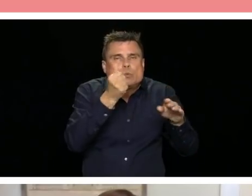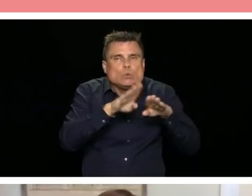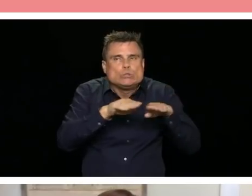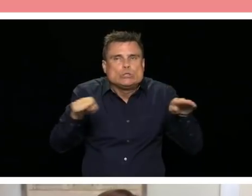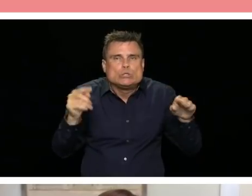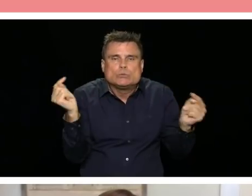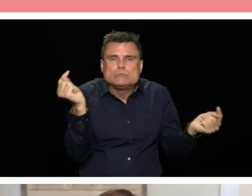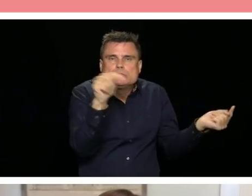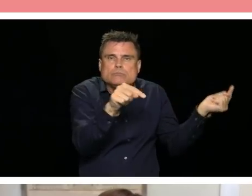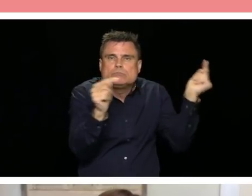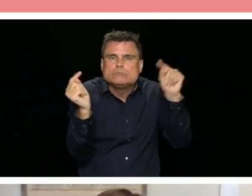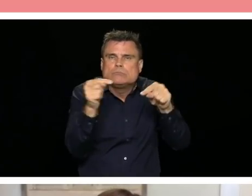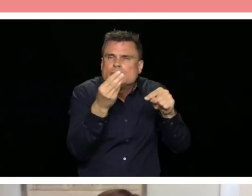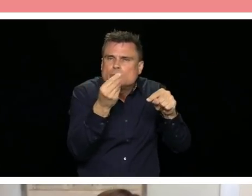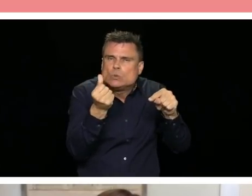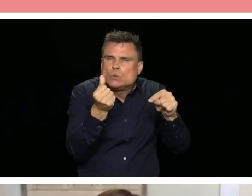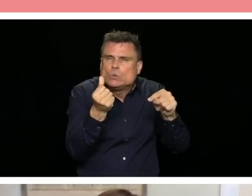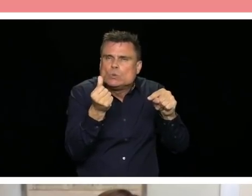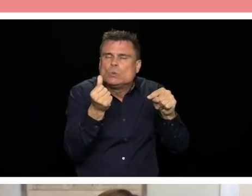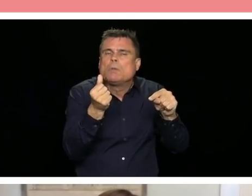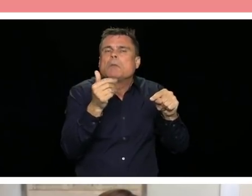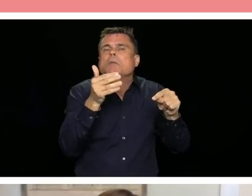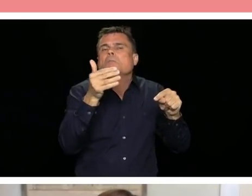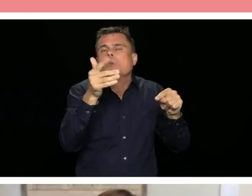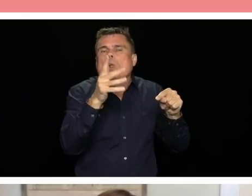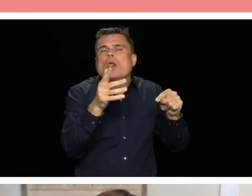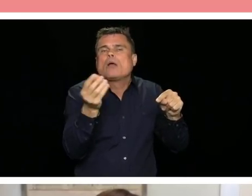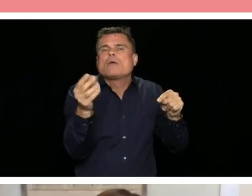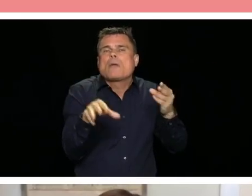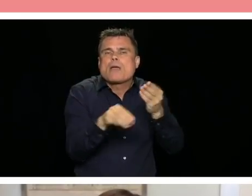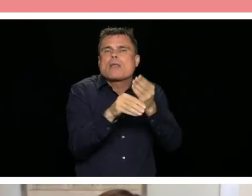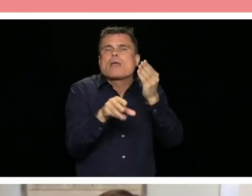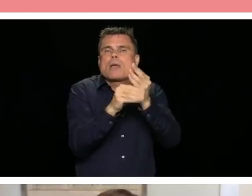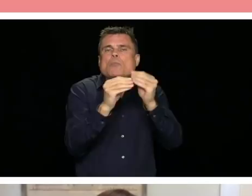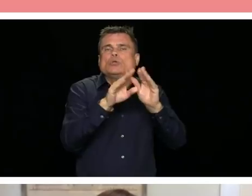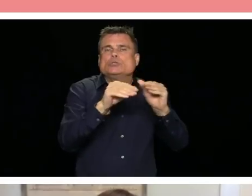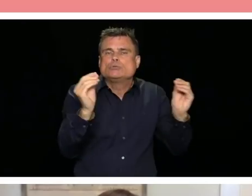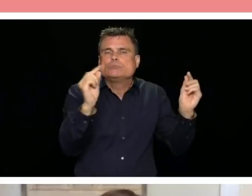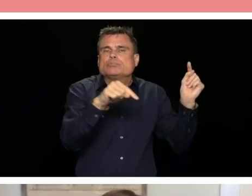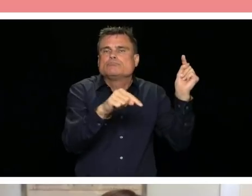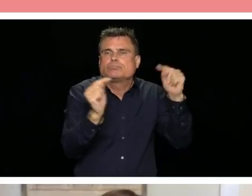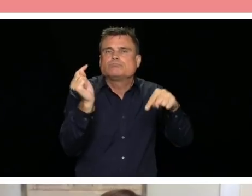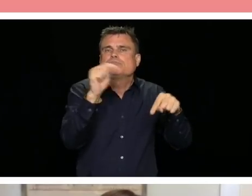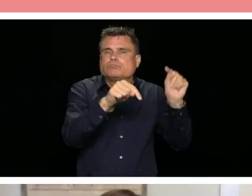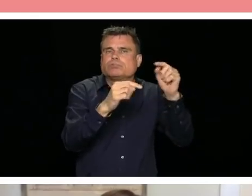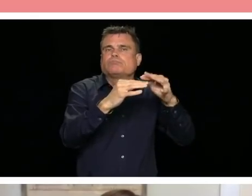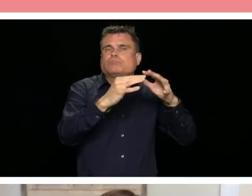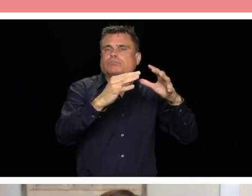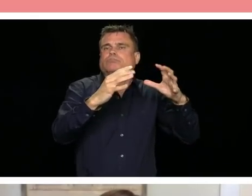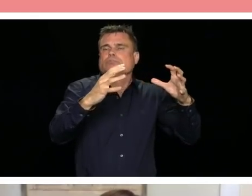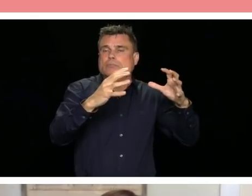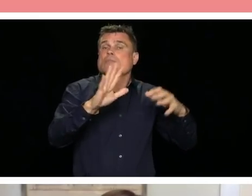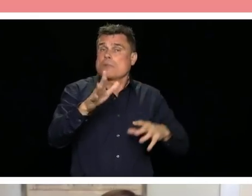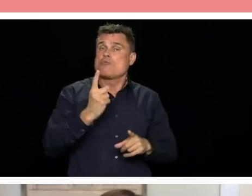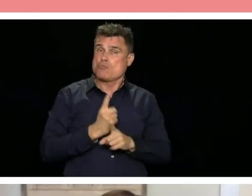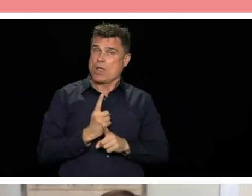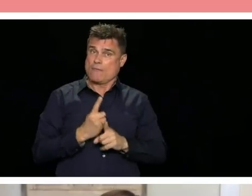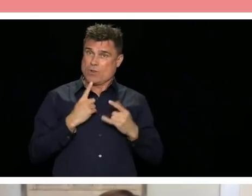temporary emergency funding is in place, parents don't have to pay for a fee to hold the spot. And currently we are supporting